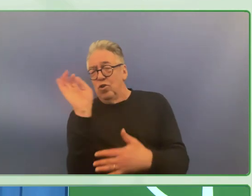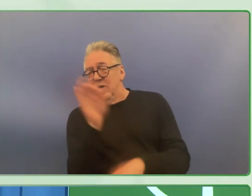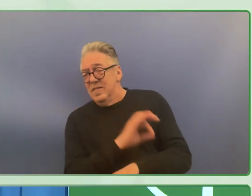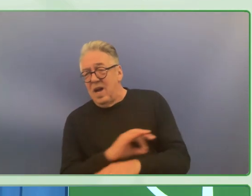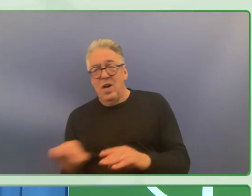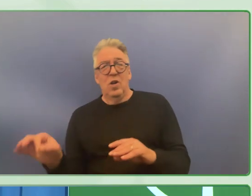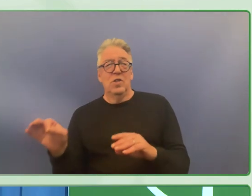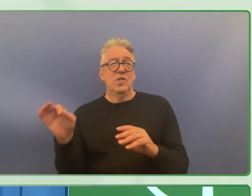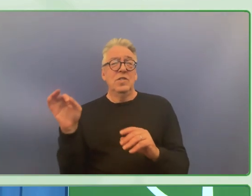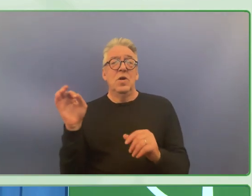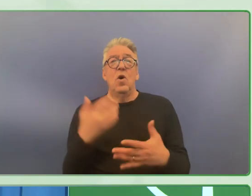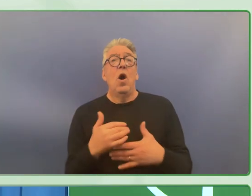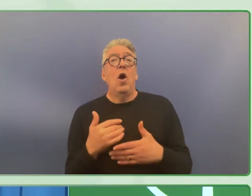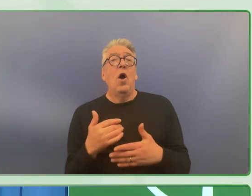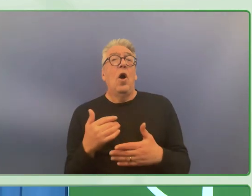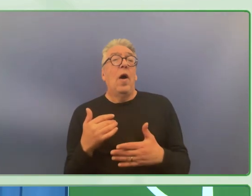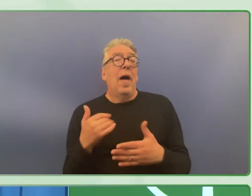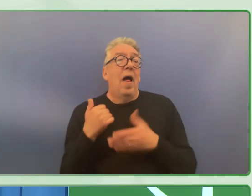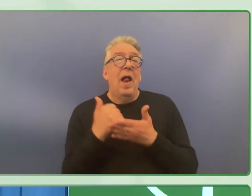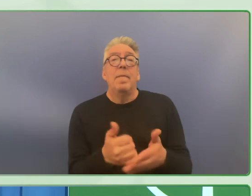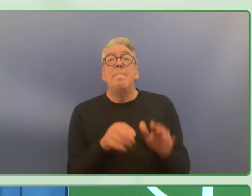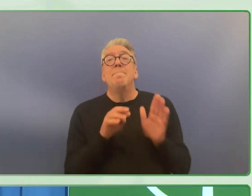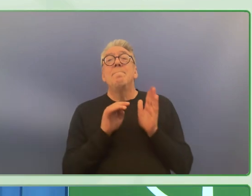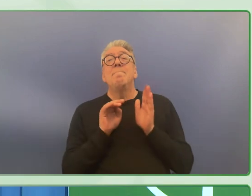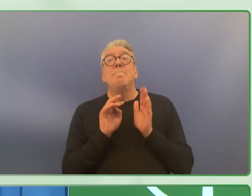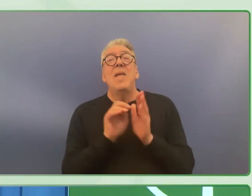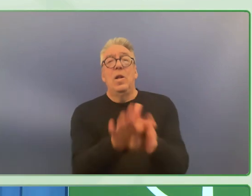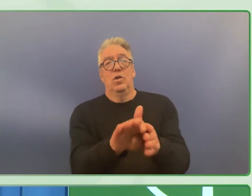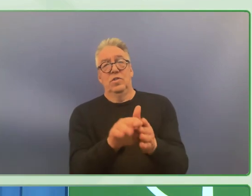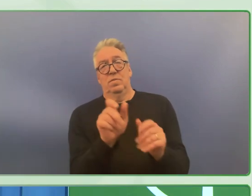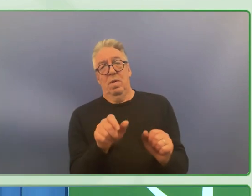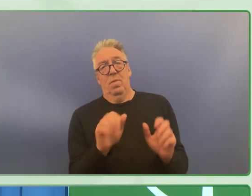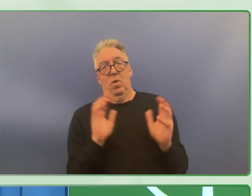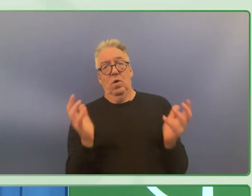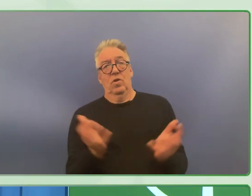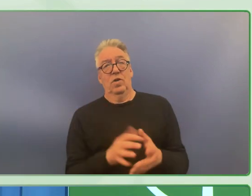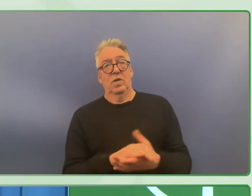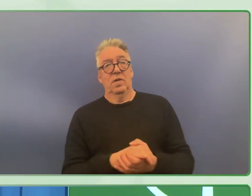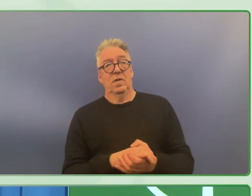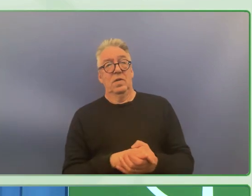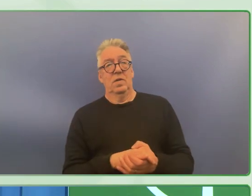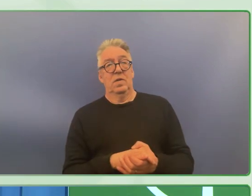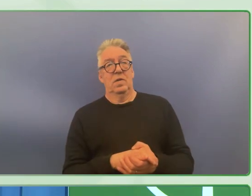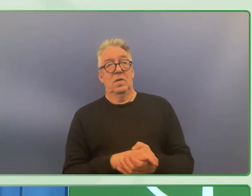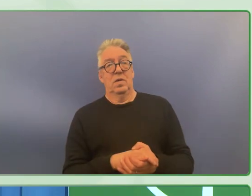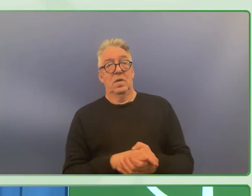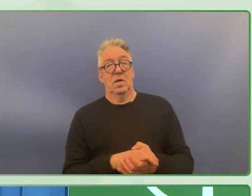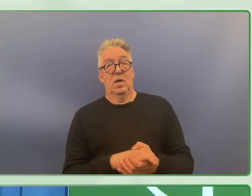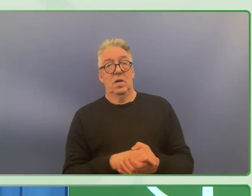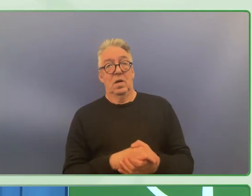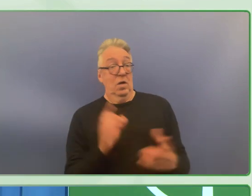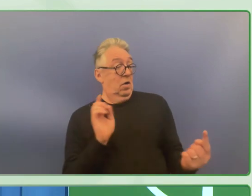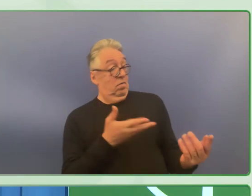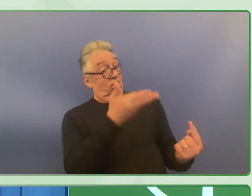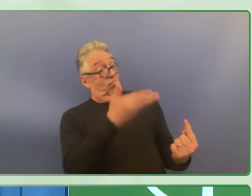millions of people around the world. Meet Zohar. He's 2 years old, but cannot stand